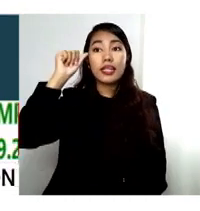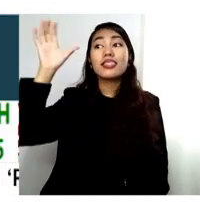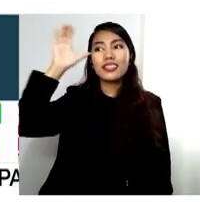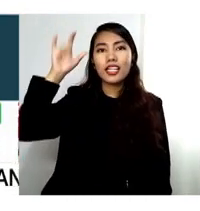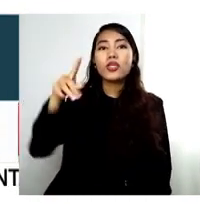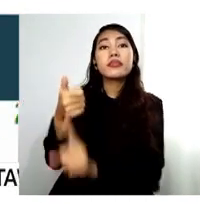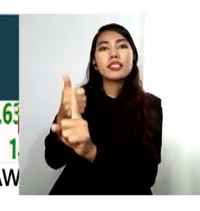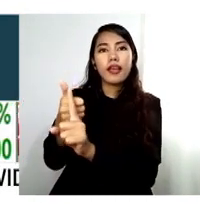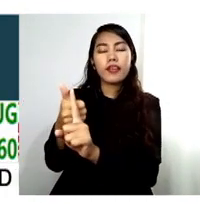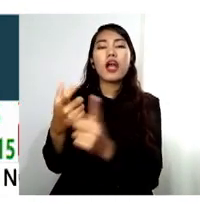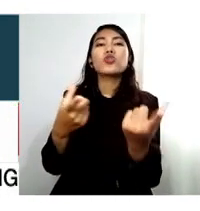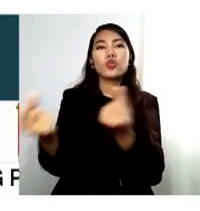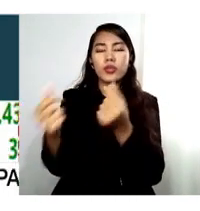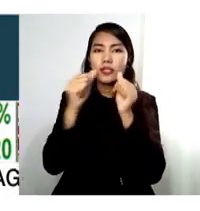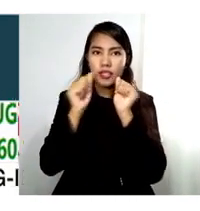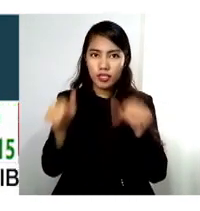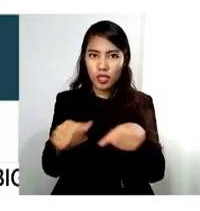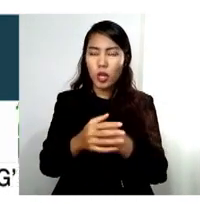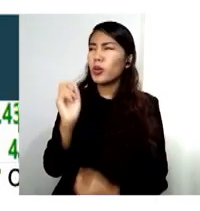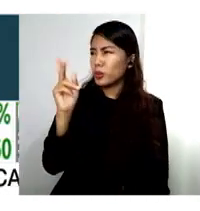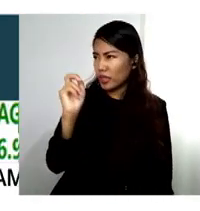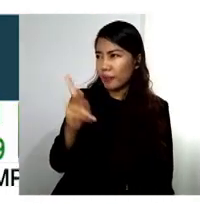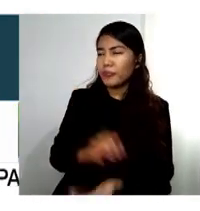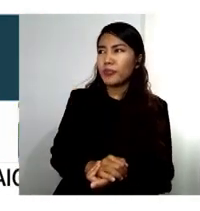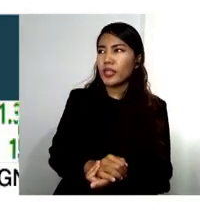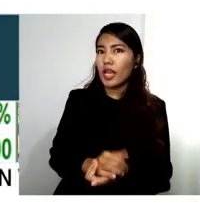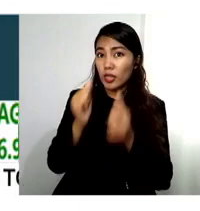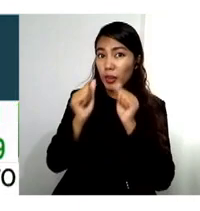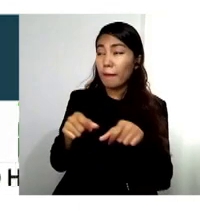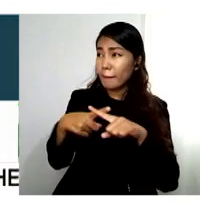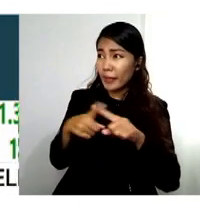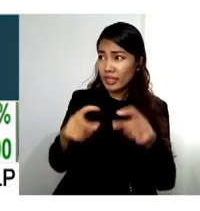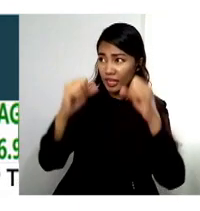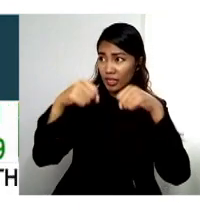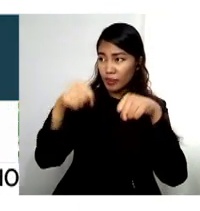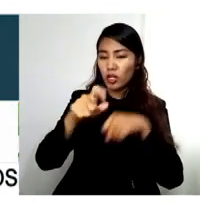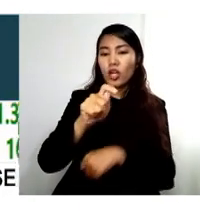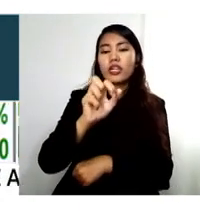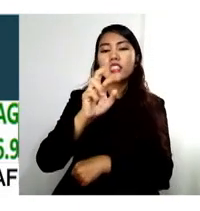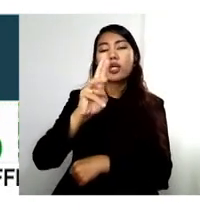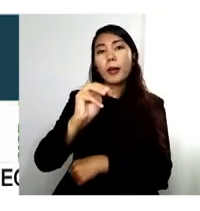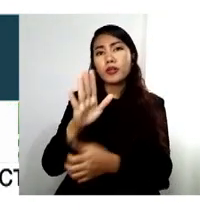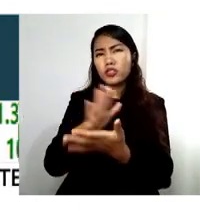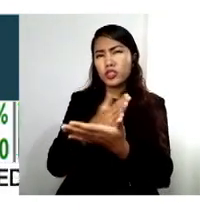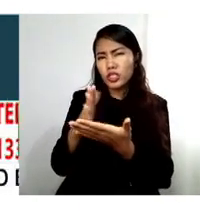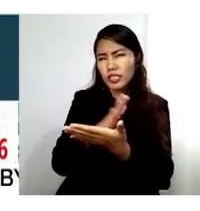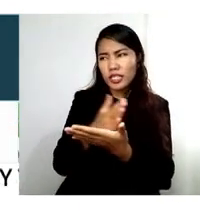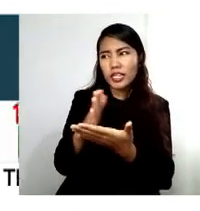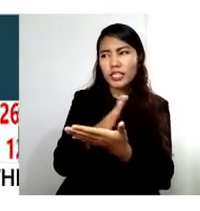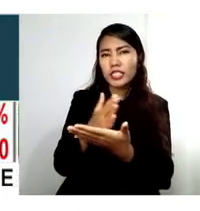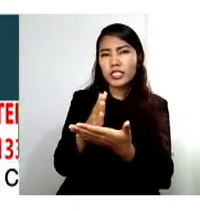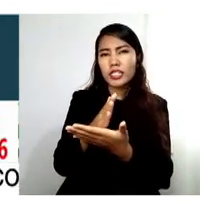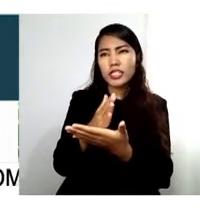do the announcement, but that agreement of the term sharing seems to be in peril still, even with the intervention of the